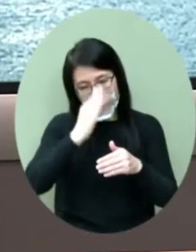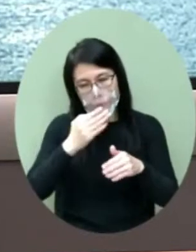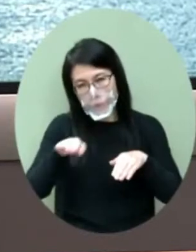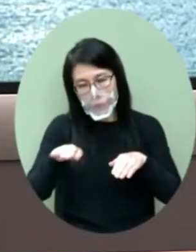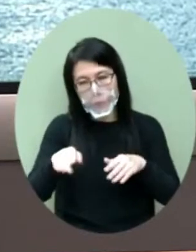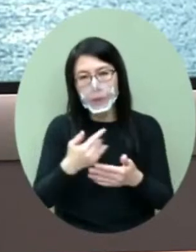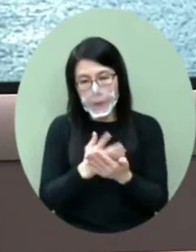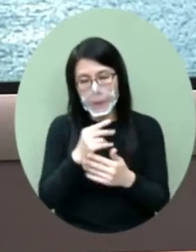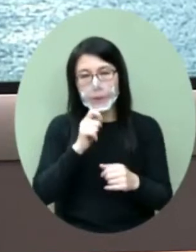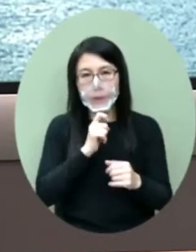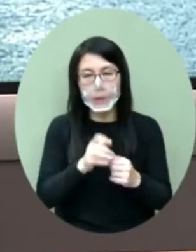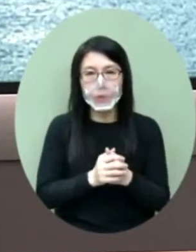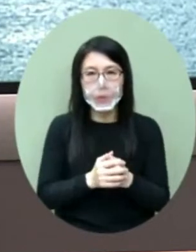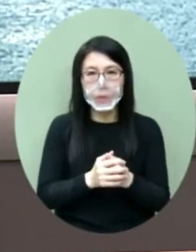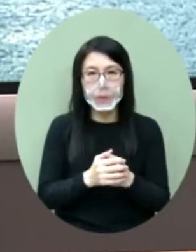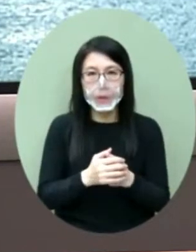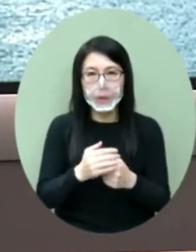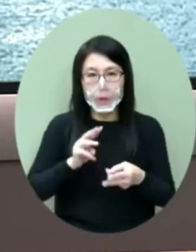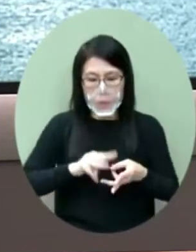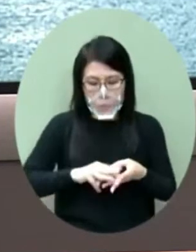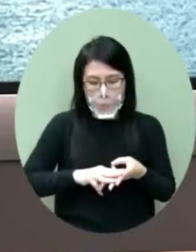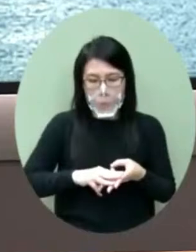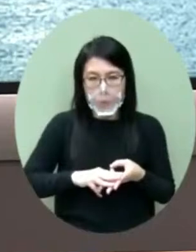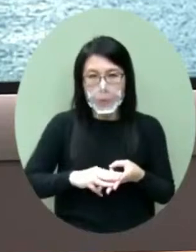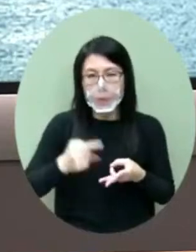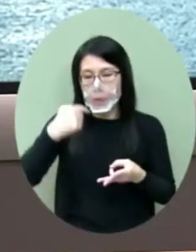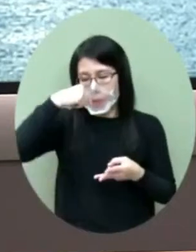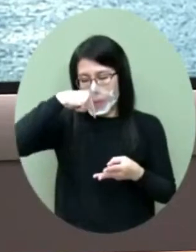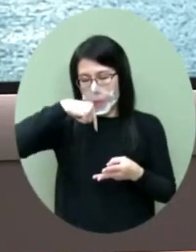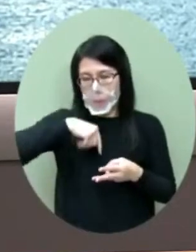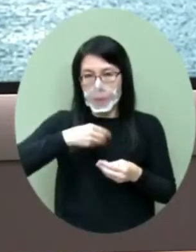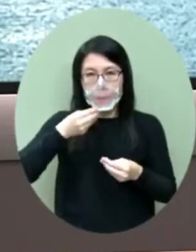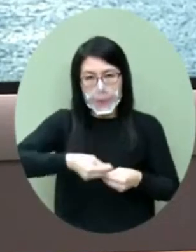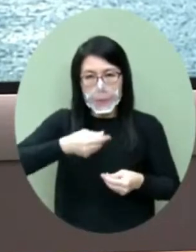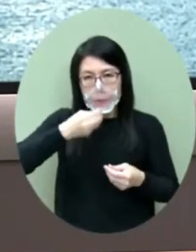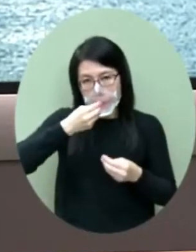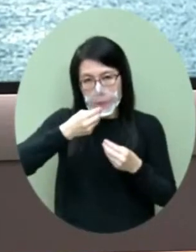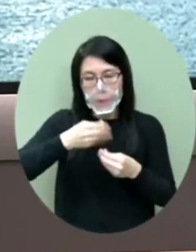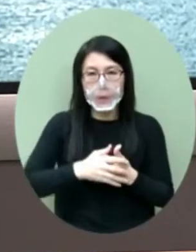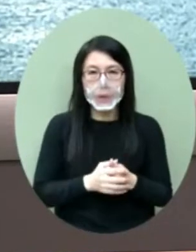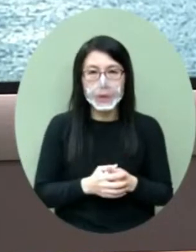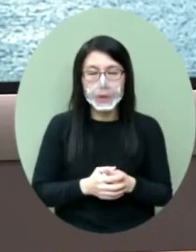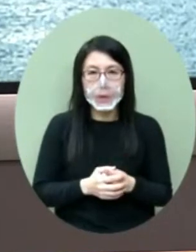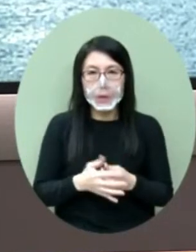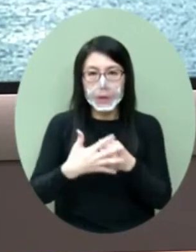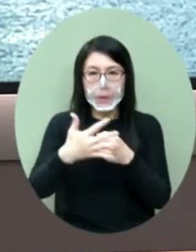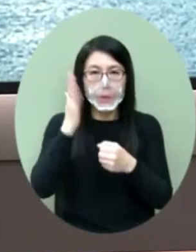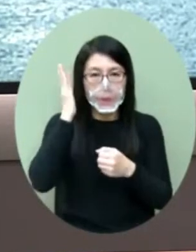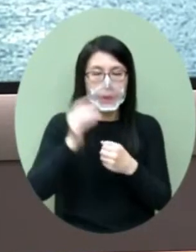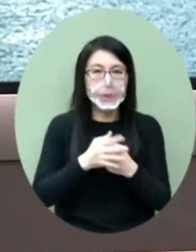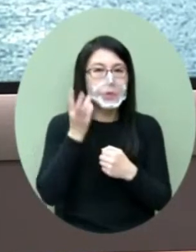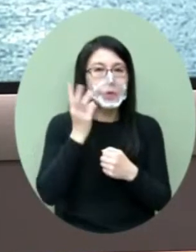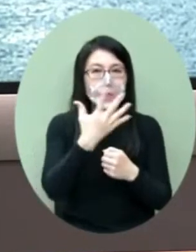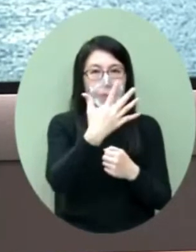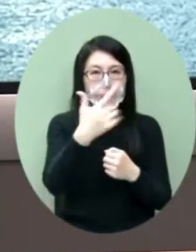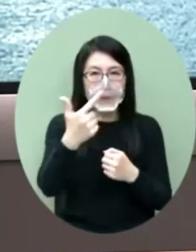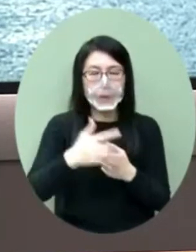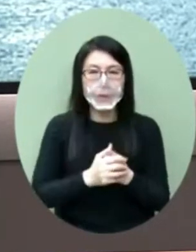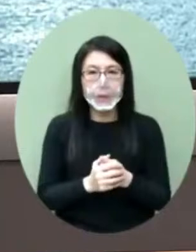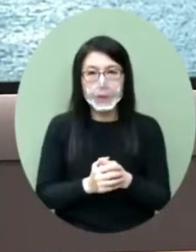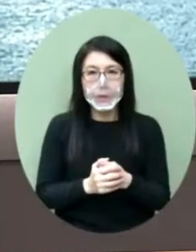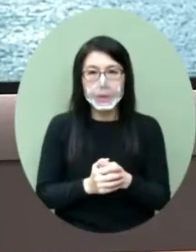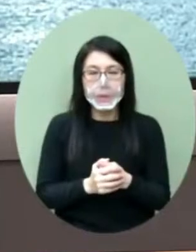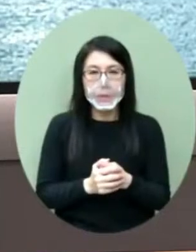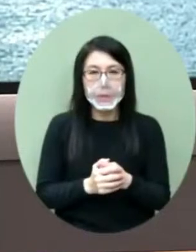She has a history of stroke and relies on feeding by tube. The other one